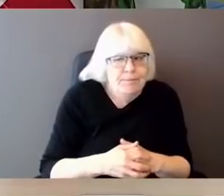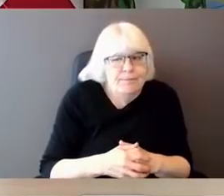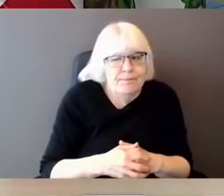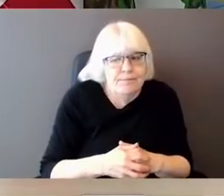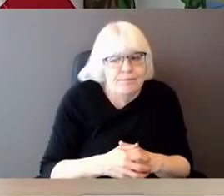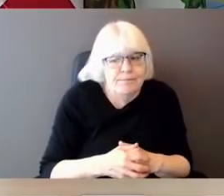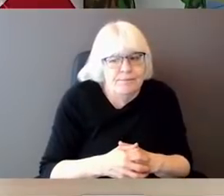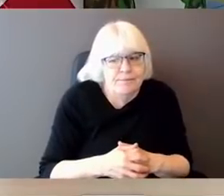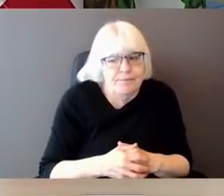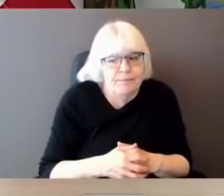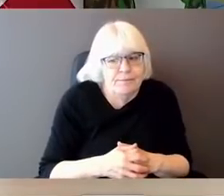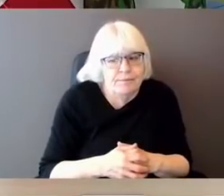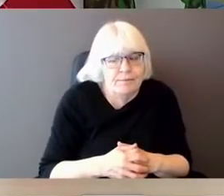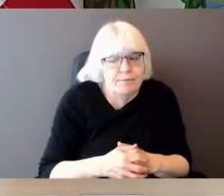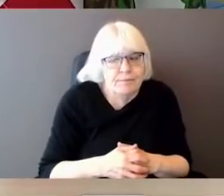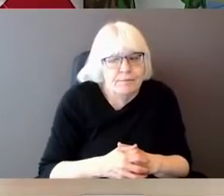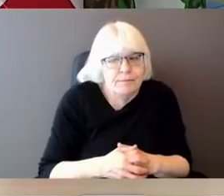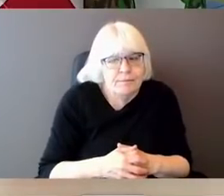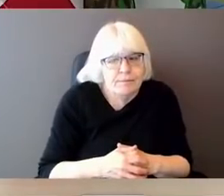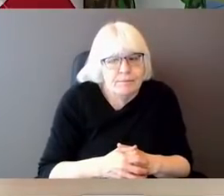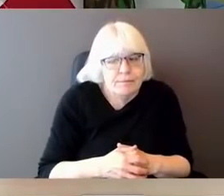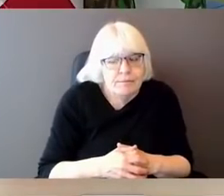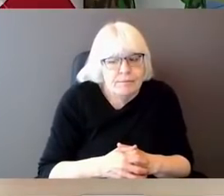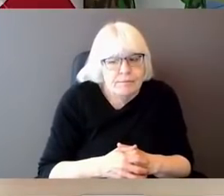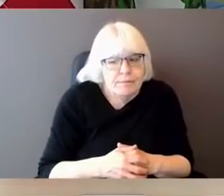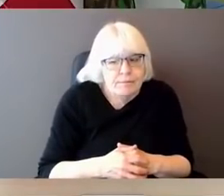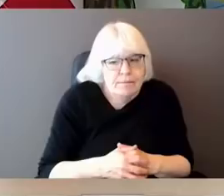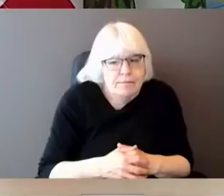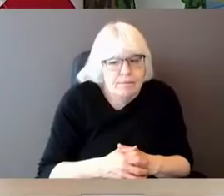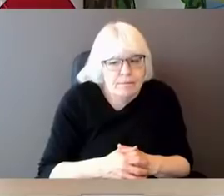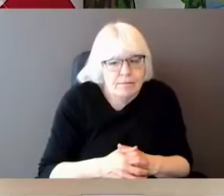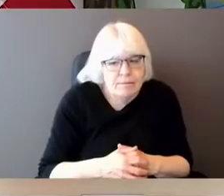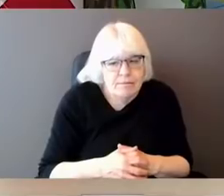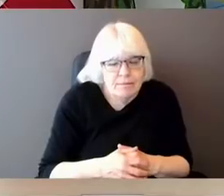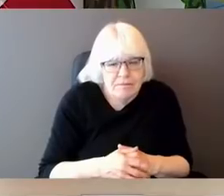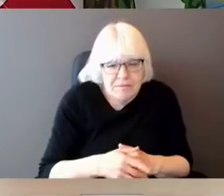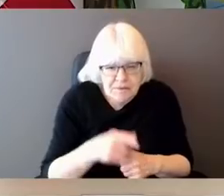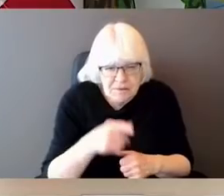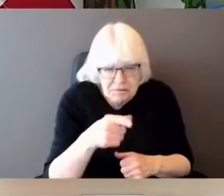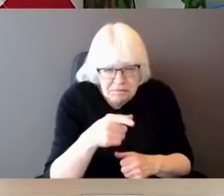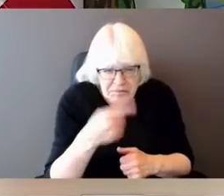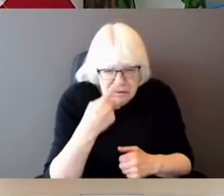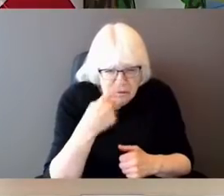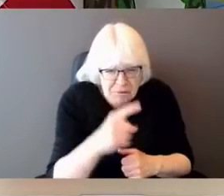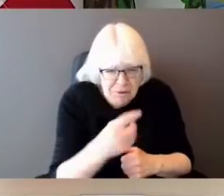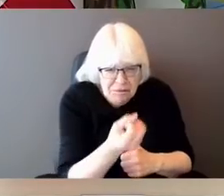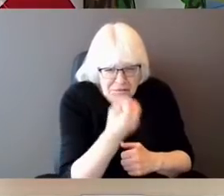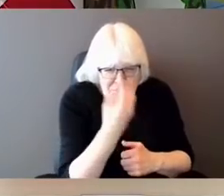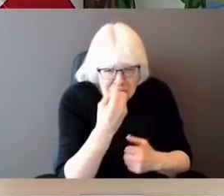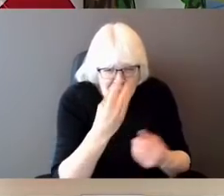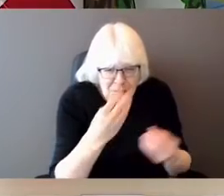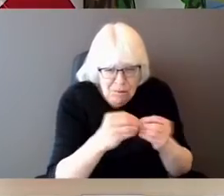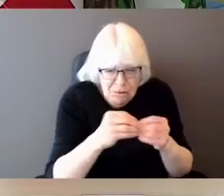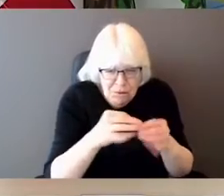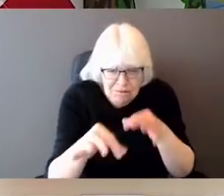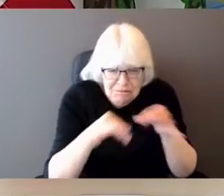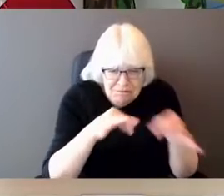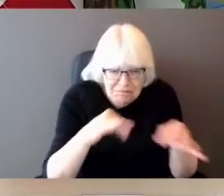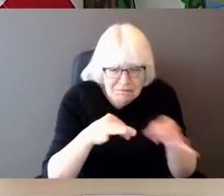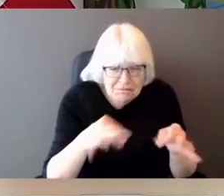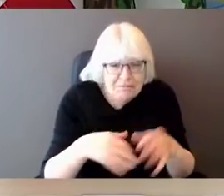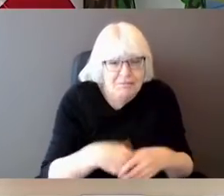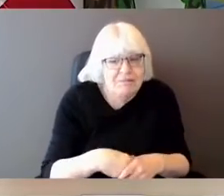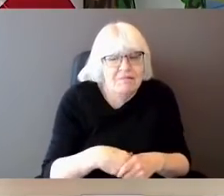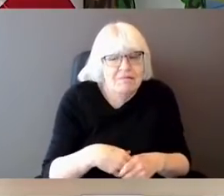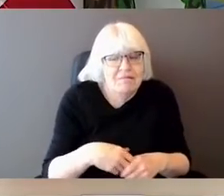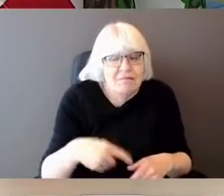And can you elaborate on how the vaccine protects against long COVID? What have you heard about that?